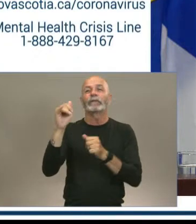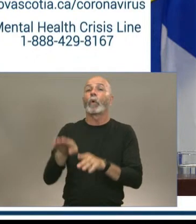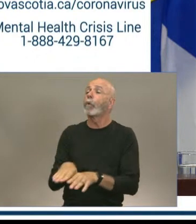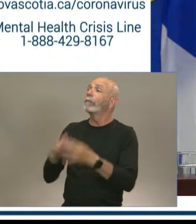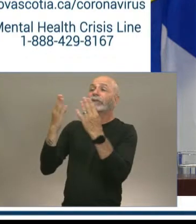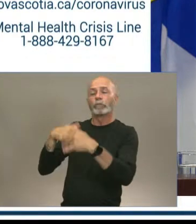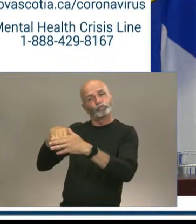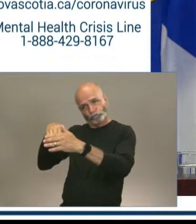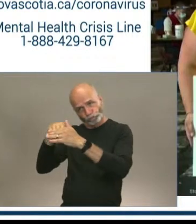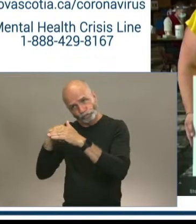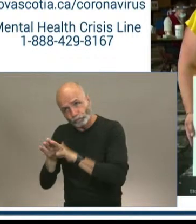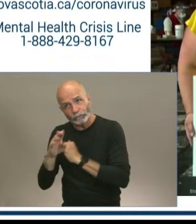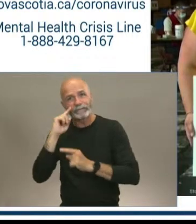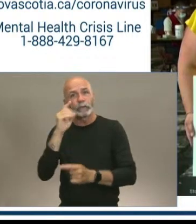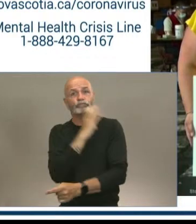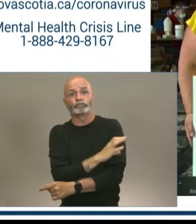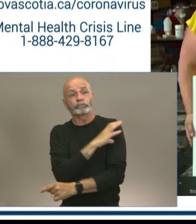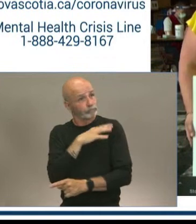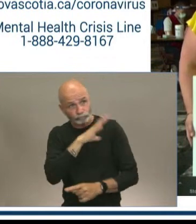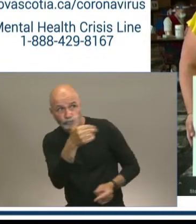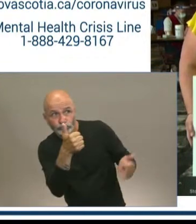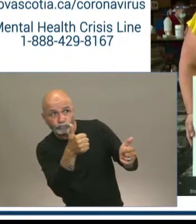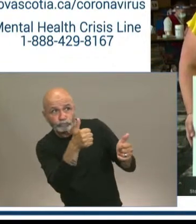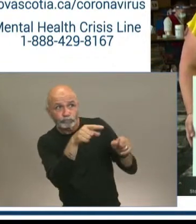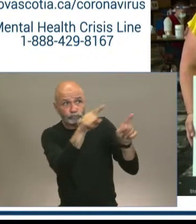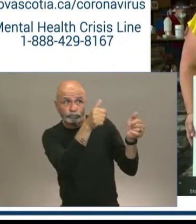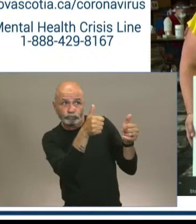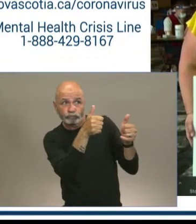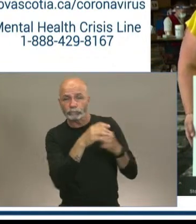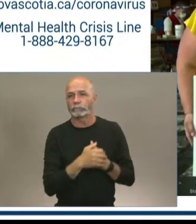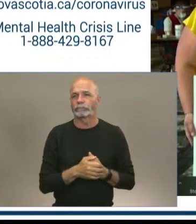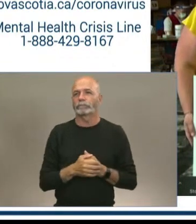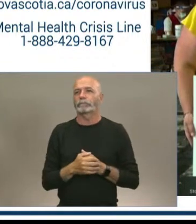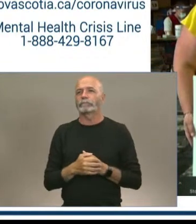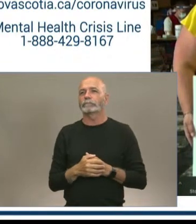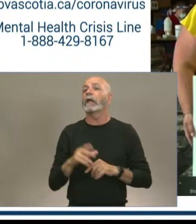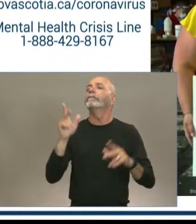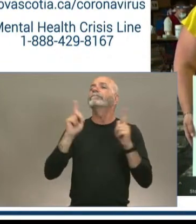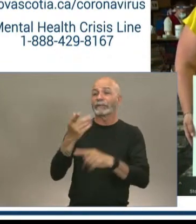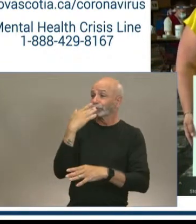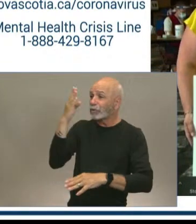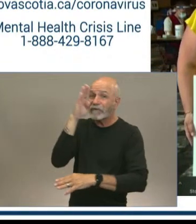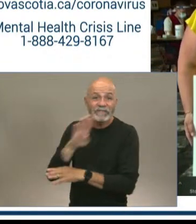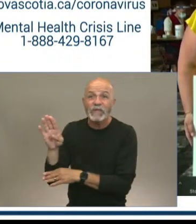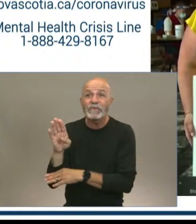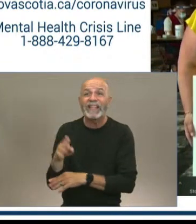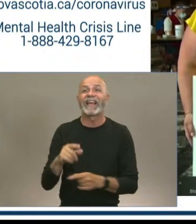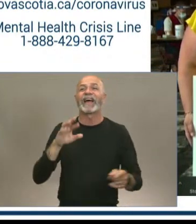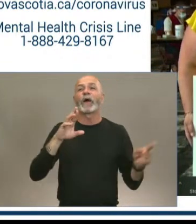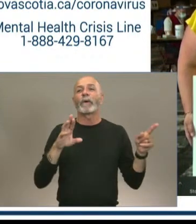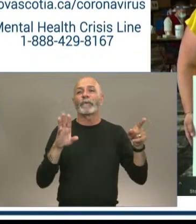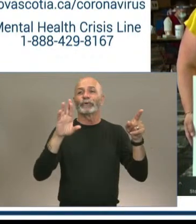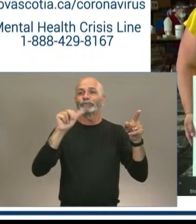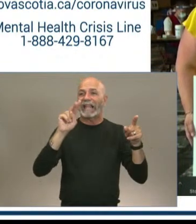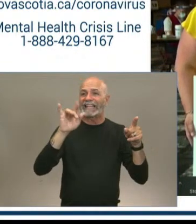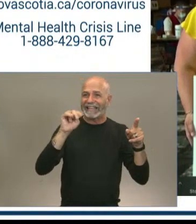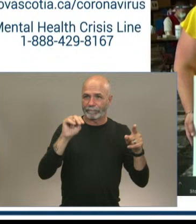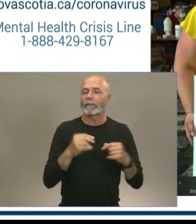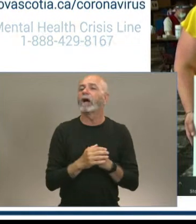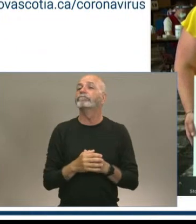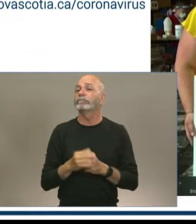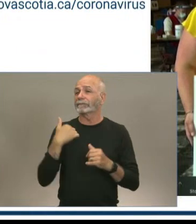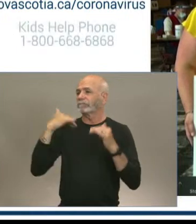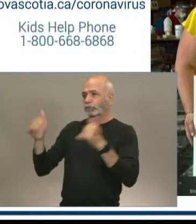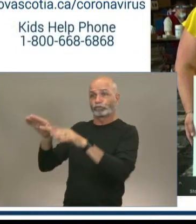how it's going so far. Yes, hi, good afternoon, Premier Rankin. We have opened up to walk-ins, and it's going very